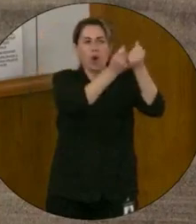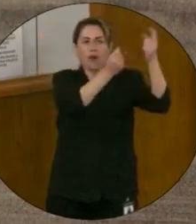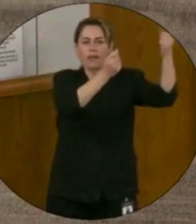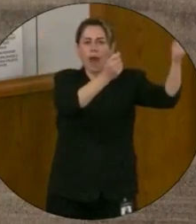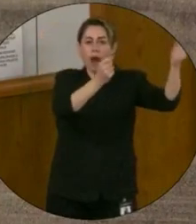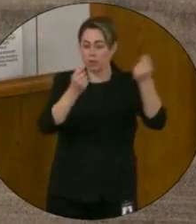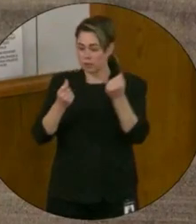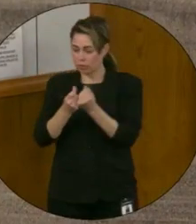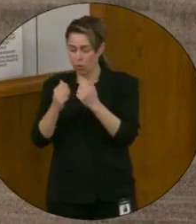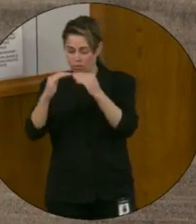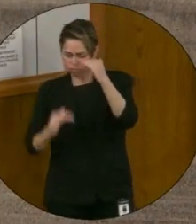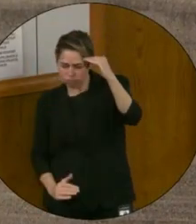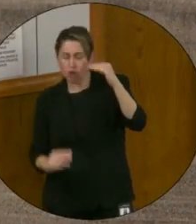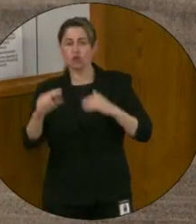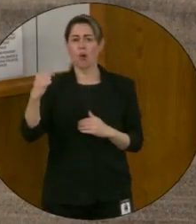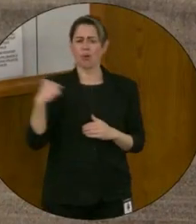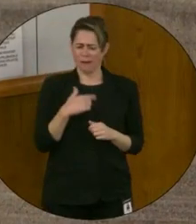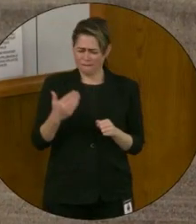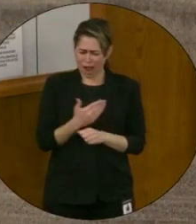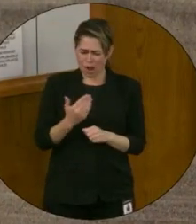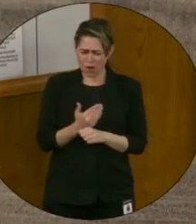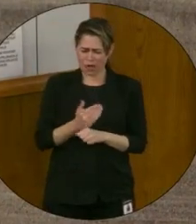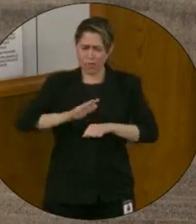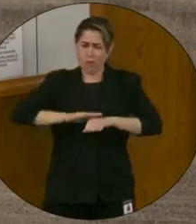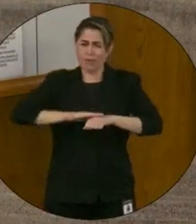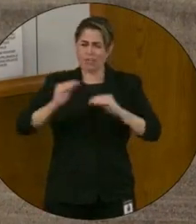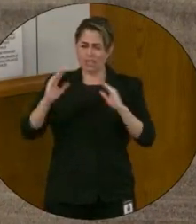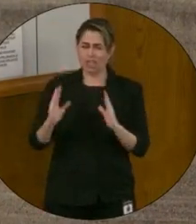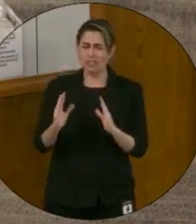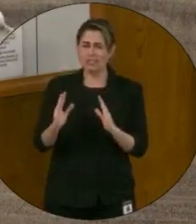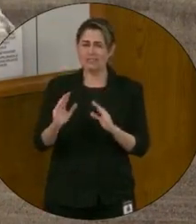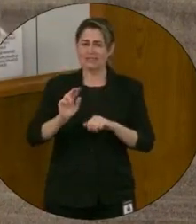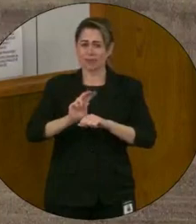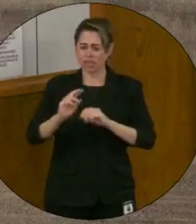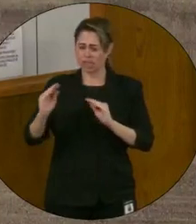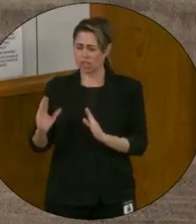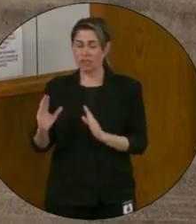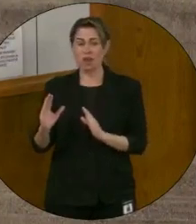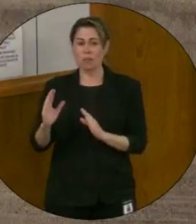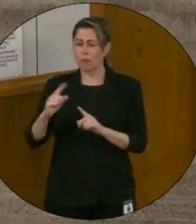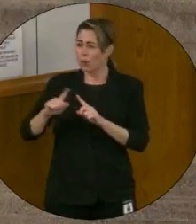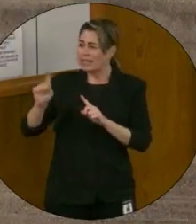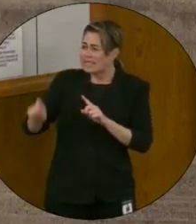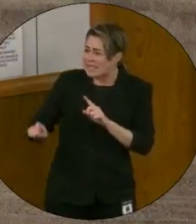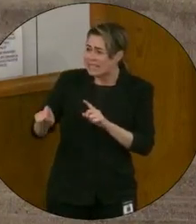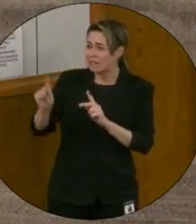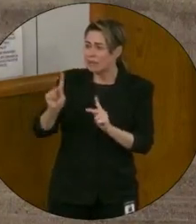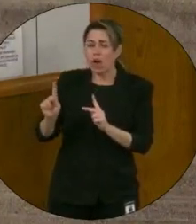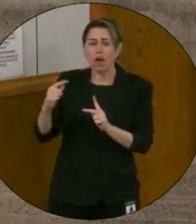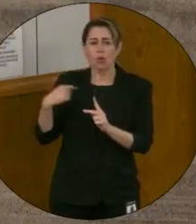firing probationary teachers. We need people, and we are firing probationary teachers.